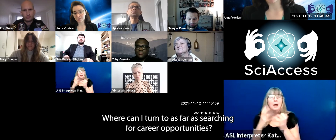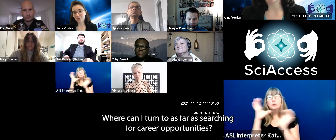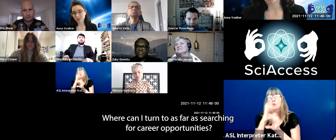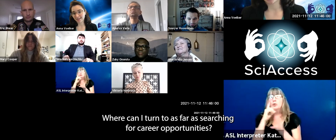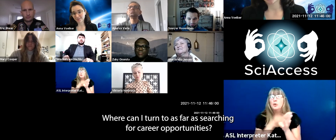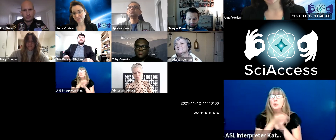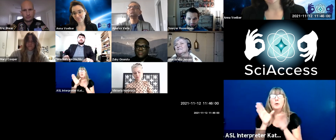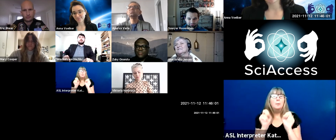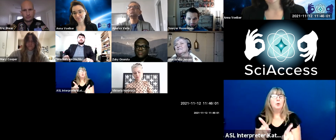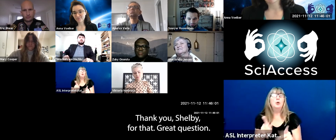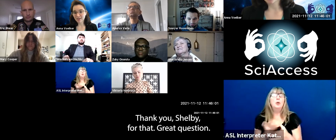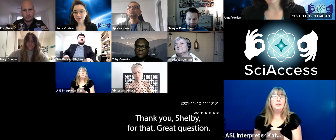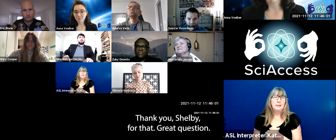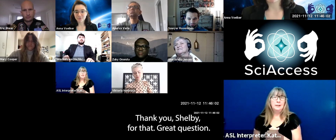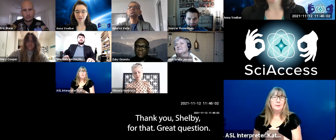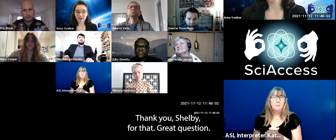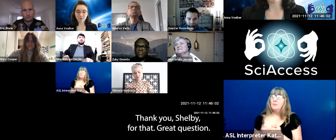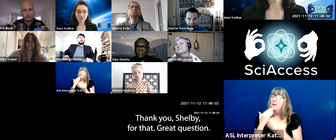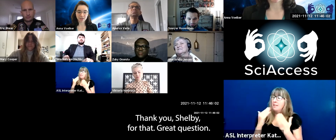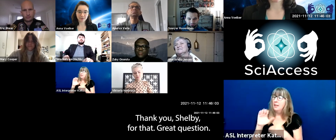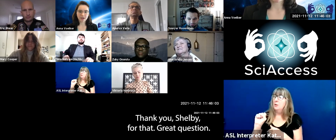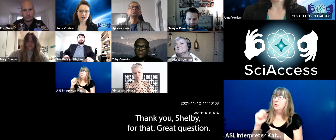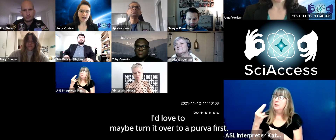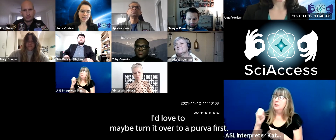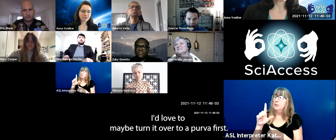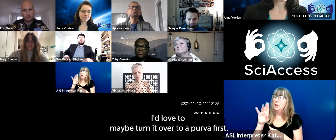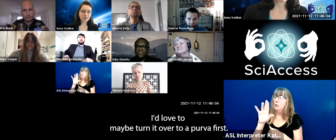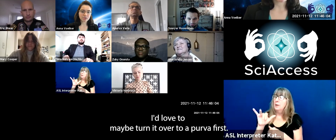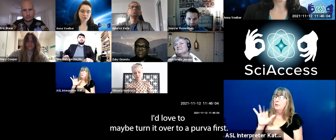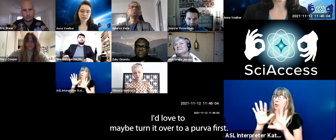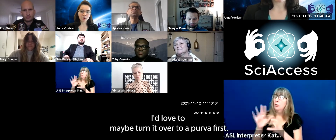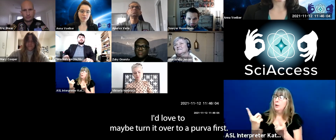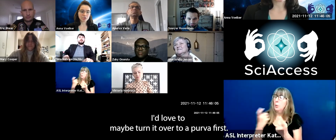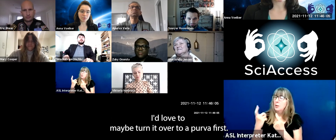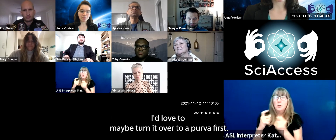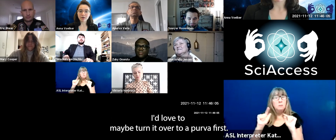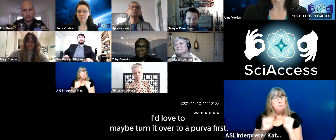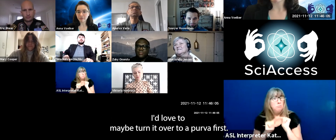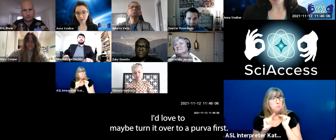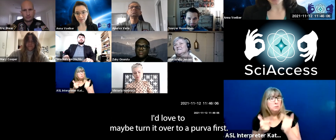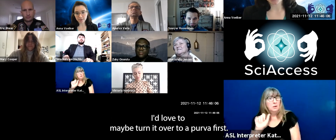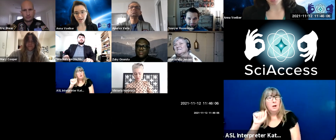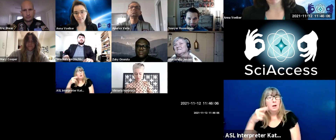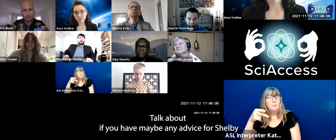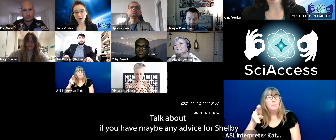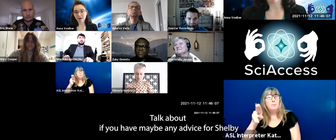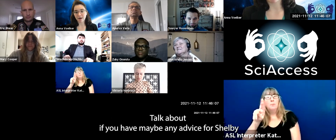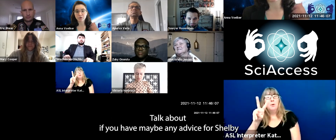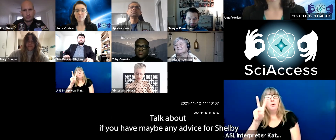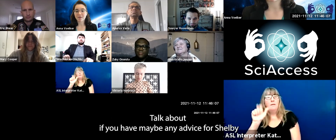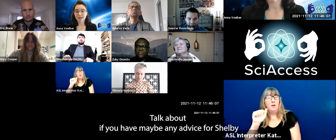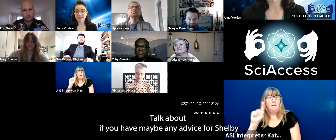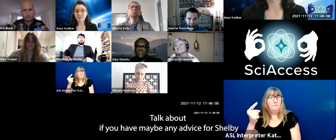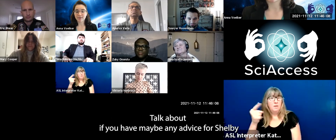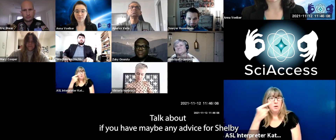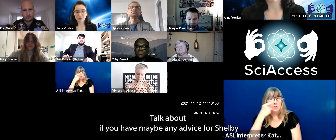career opportunities? Thank you, Shelby, for that great question. I'd love to maybe turn it over to Apurva first to talk about if you